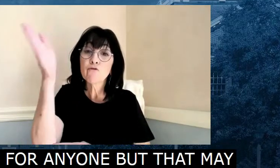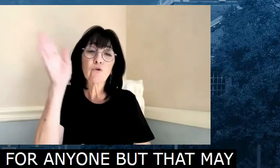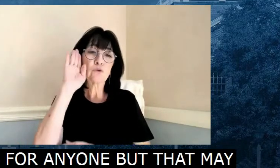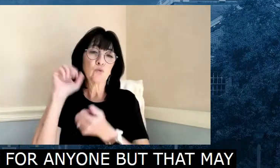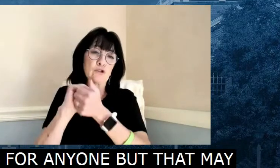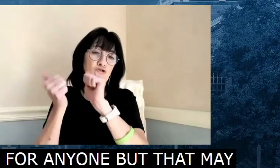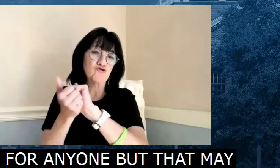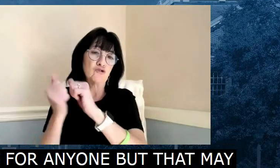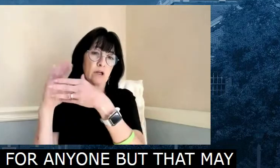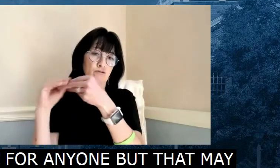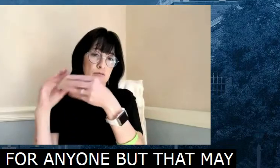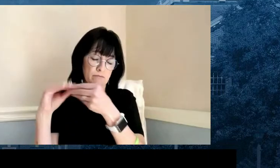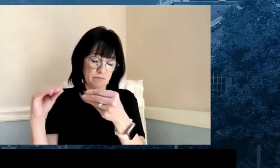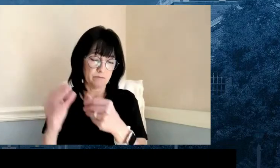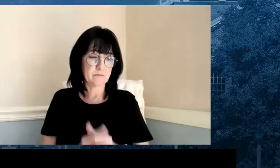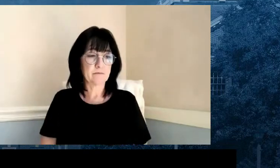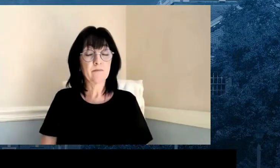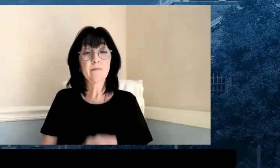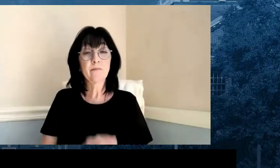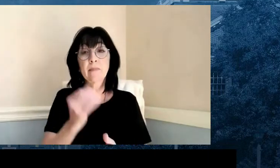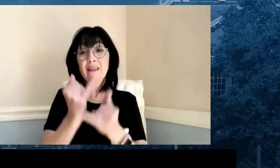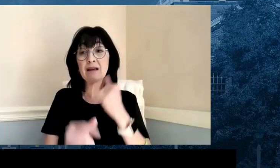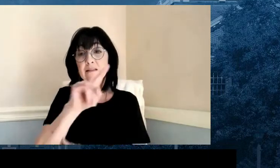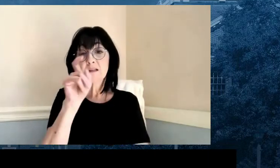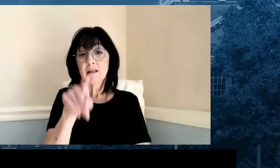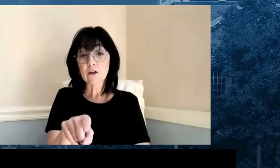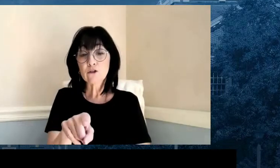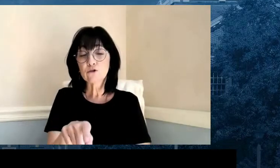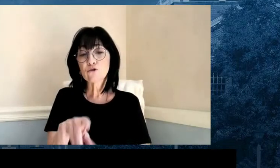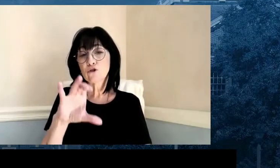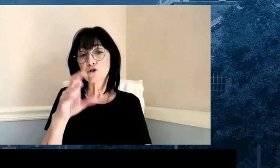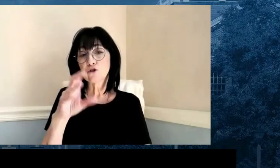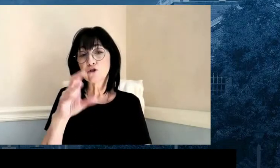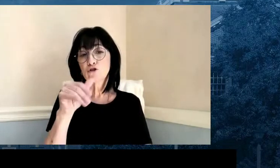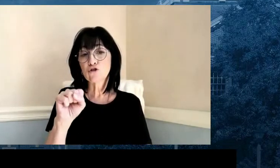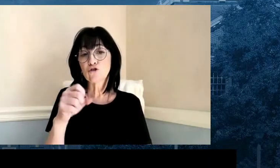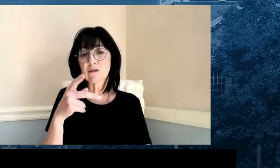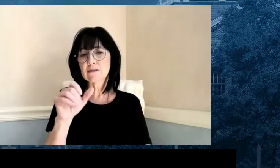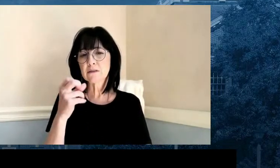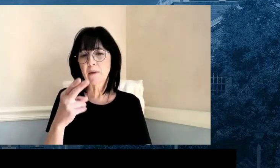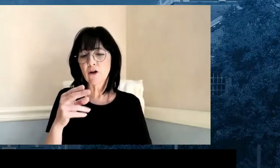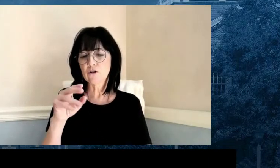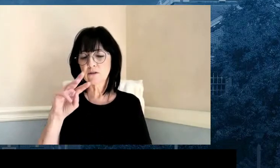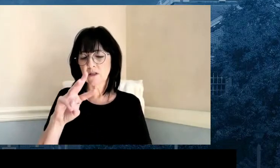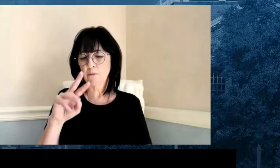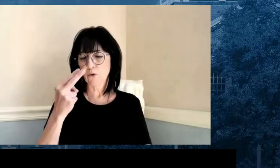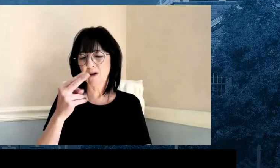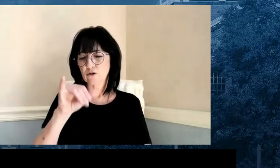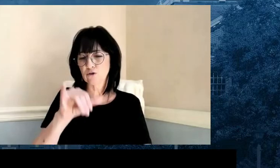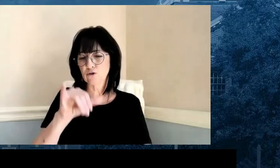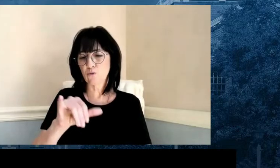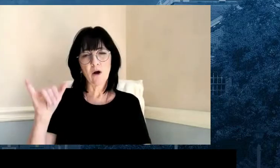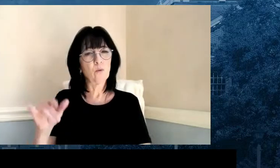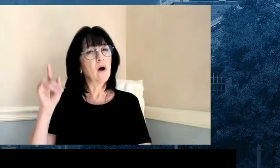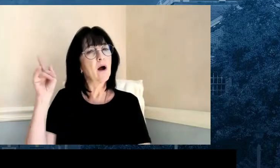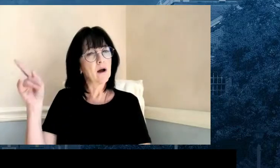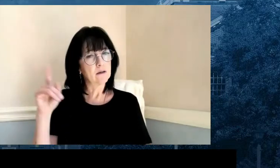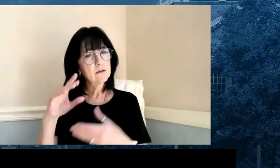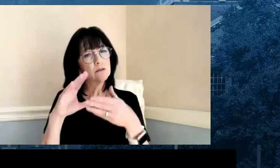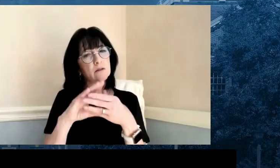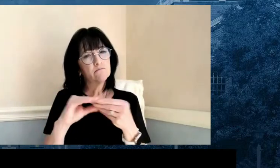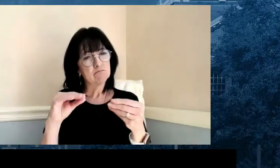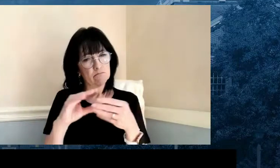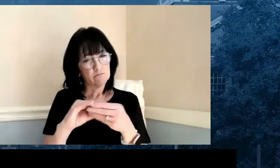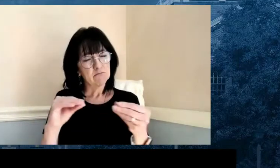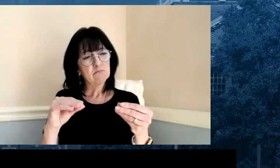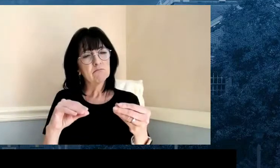All right, this is the last question. It's from Chris Barish at WHYY. It was covered a little bit earlier, but Governor, do you expect the unvaccinated